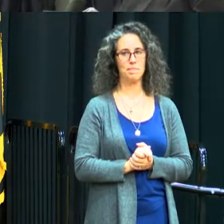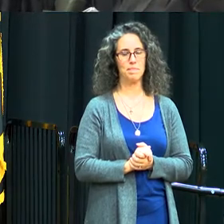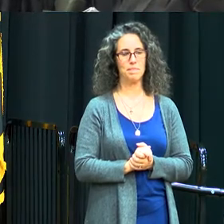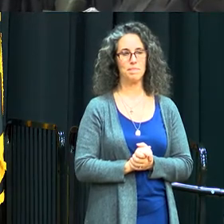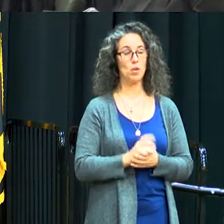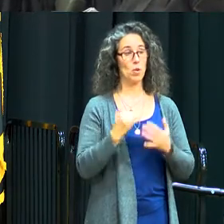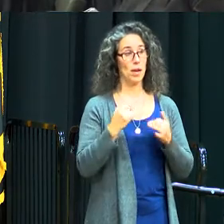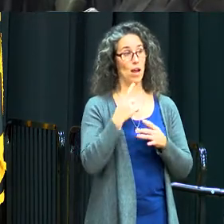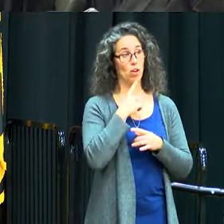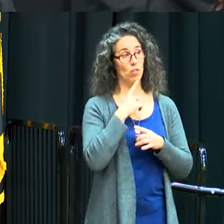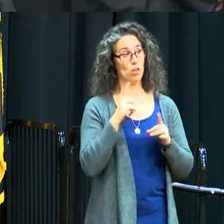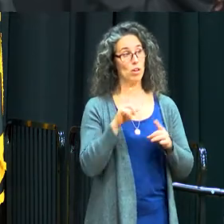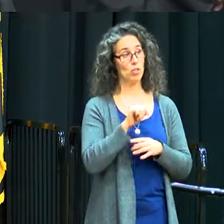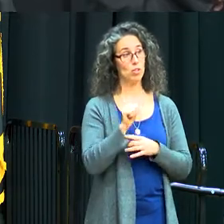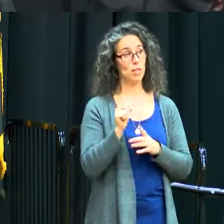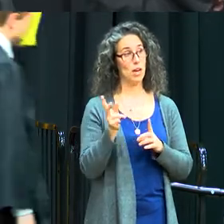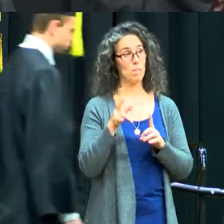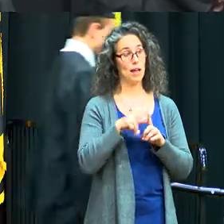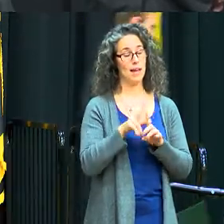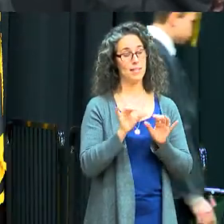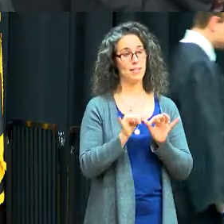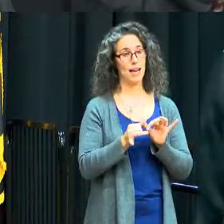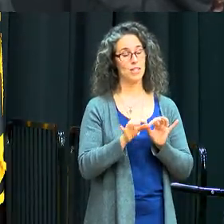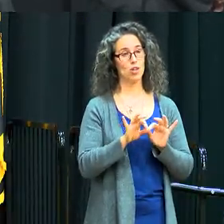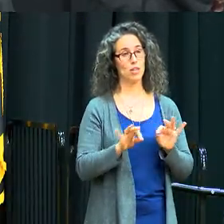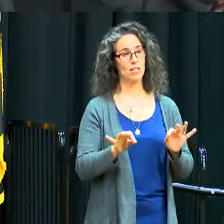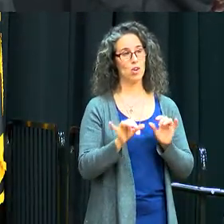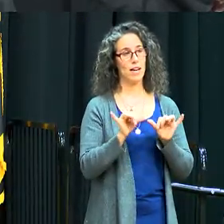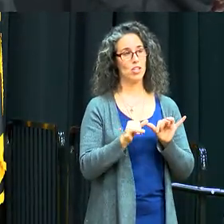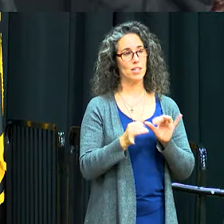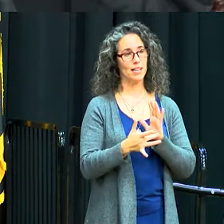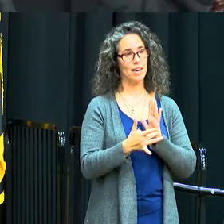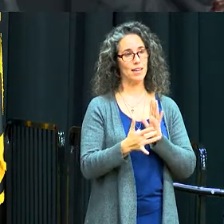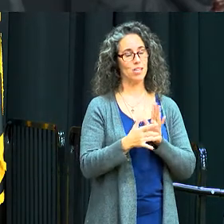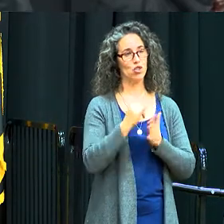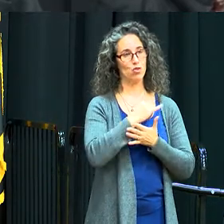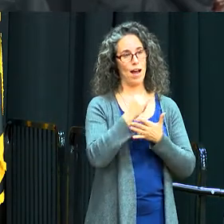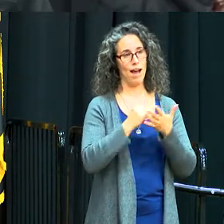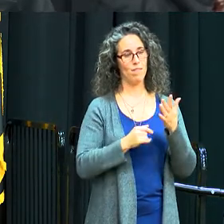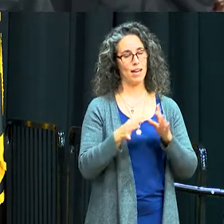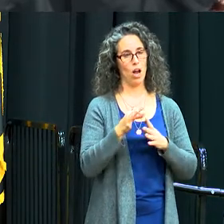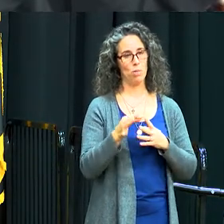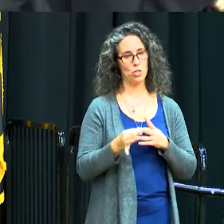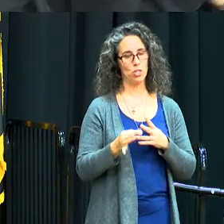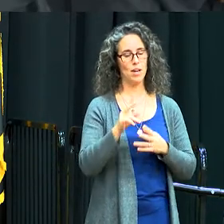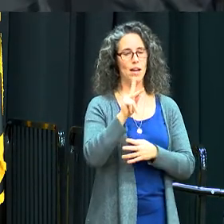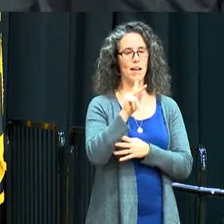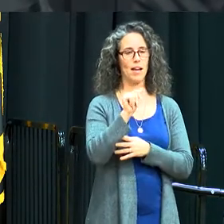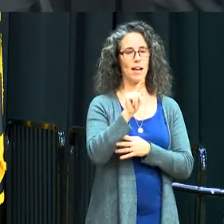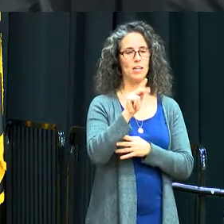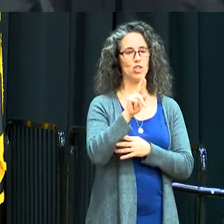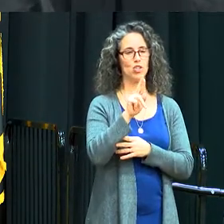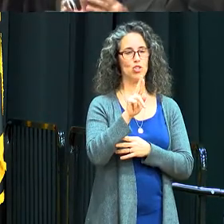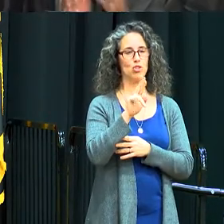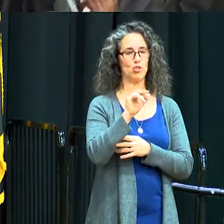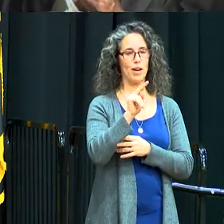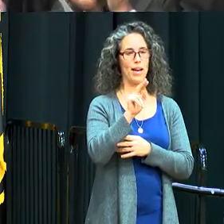We now confer the Associate of Applied Science degrees in Engineering Technology Drafting Option, Katrina K. Keenan